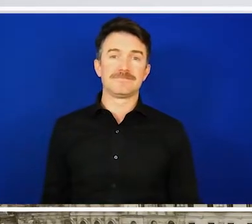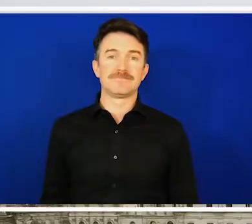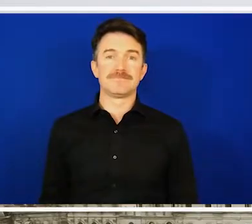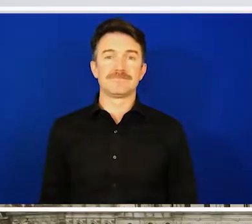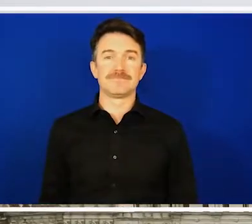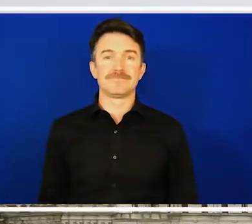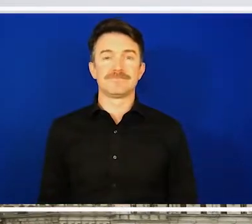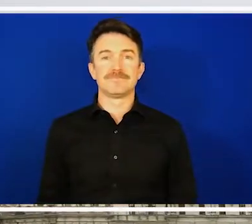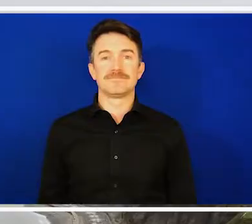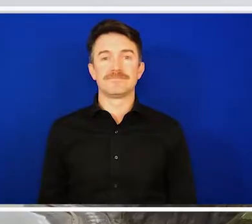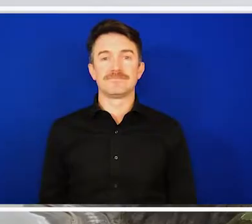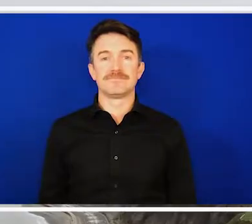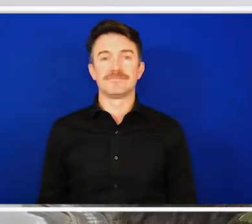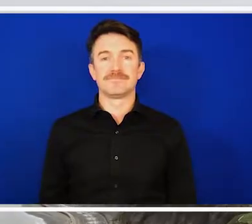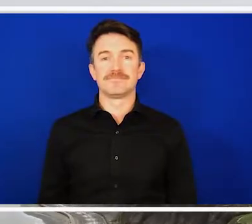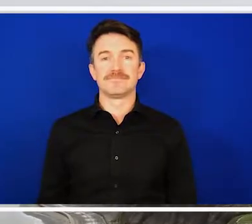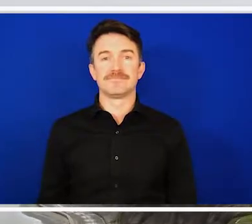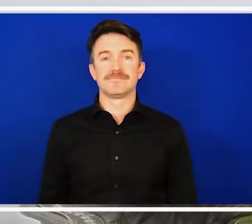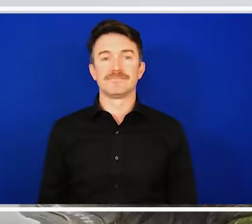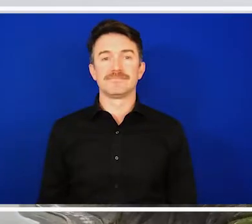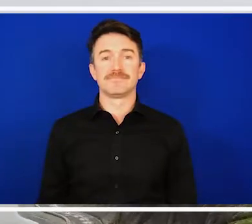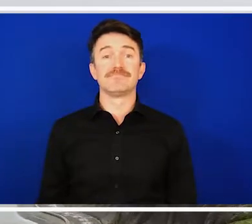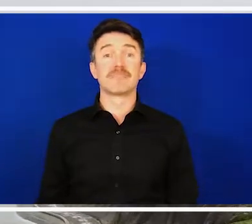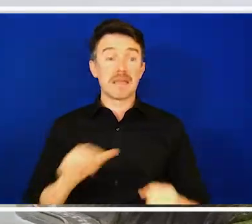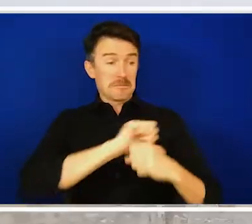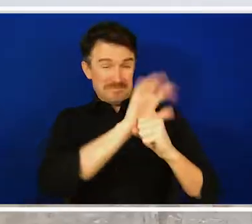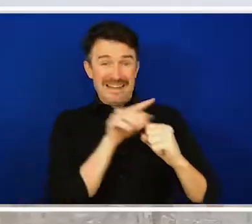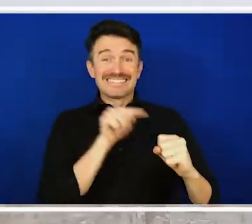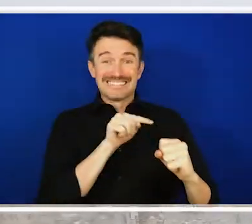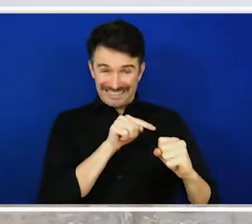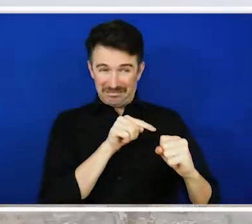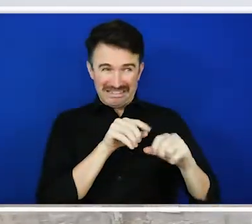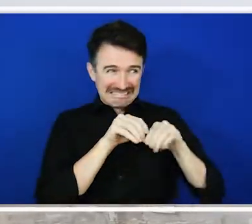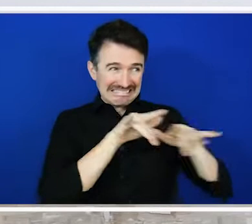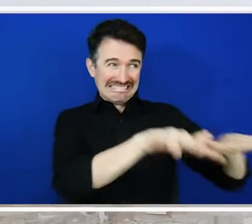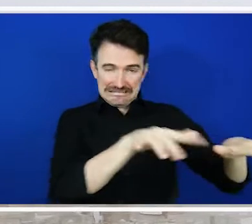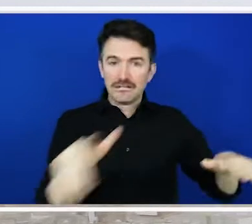Rosa Maria Juarez, Commission of Blind Women. During the